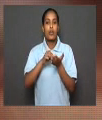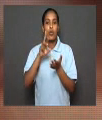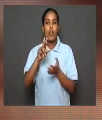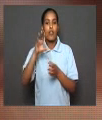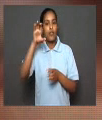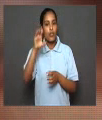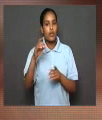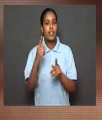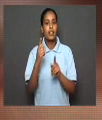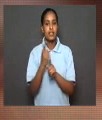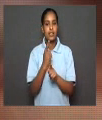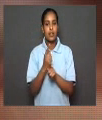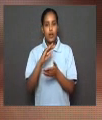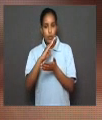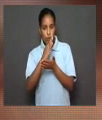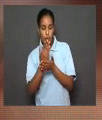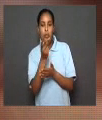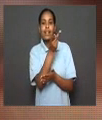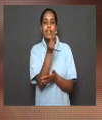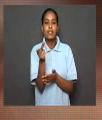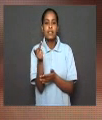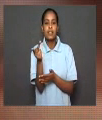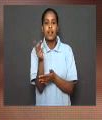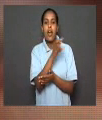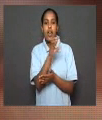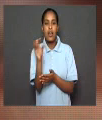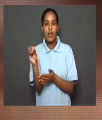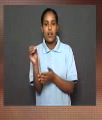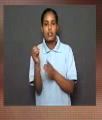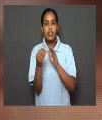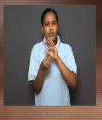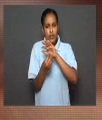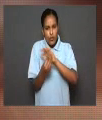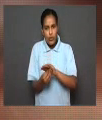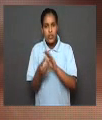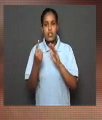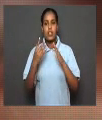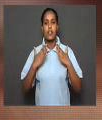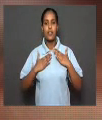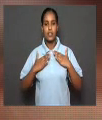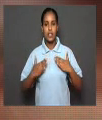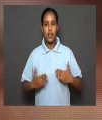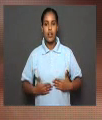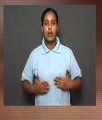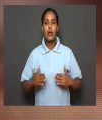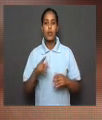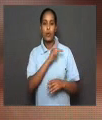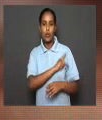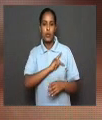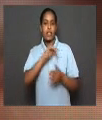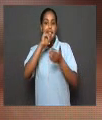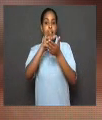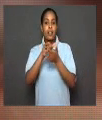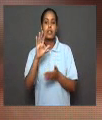intermolecular forces exist between particles and influence the physical